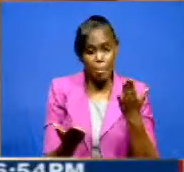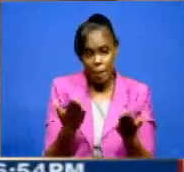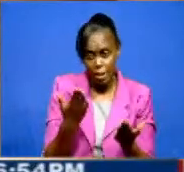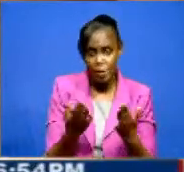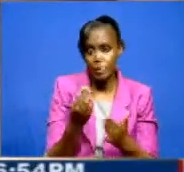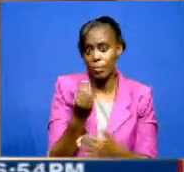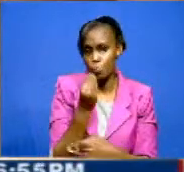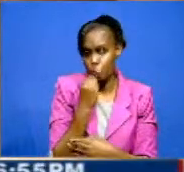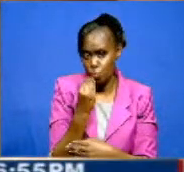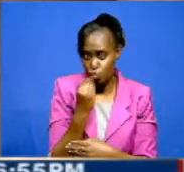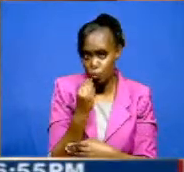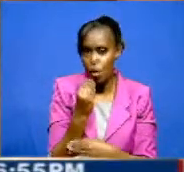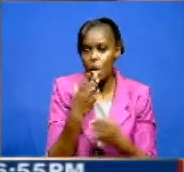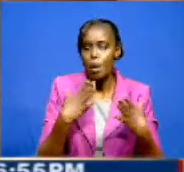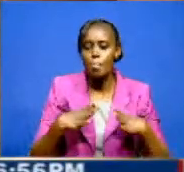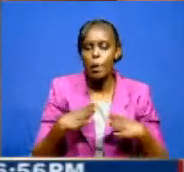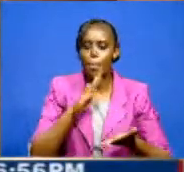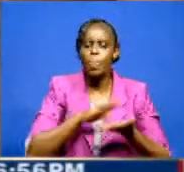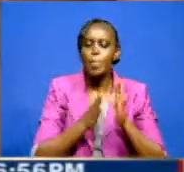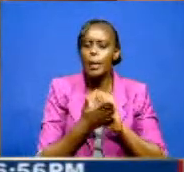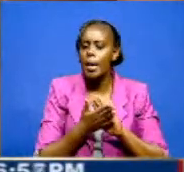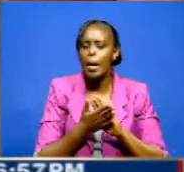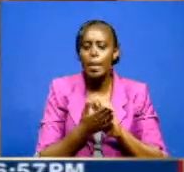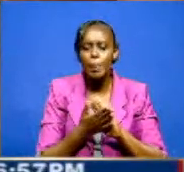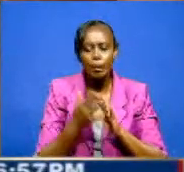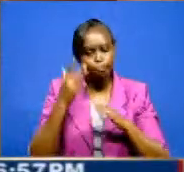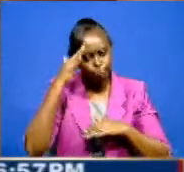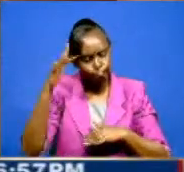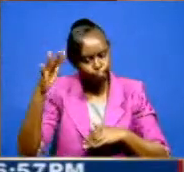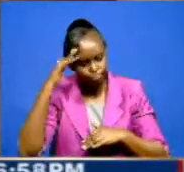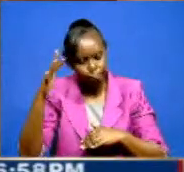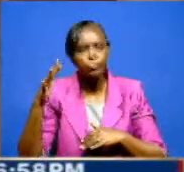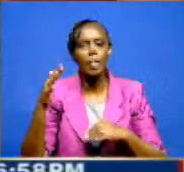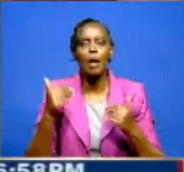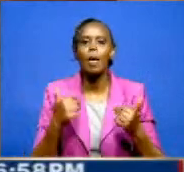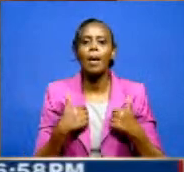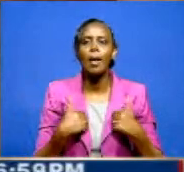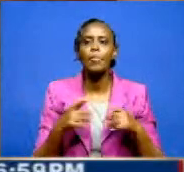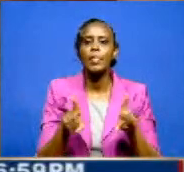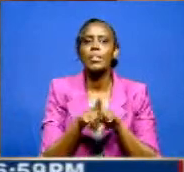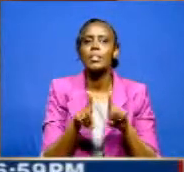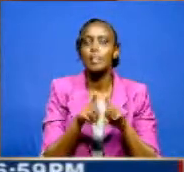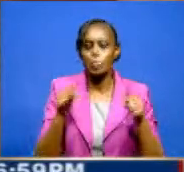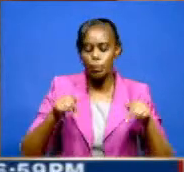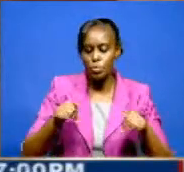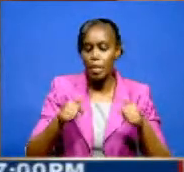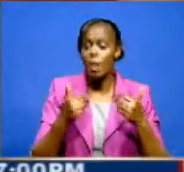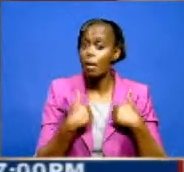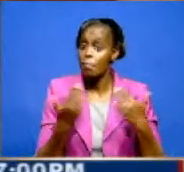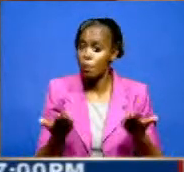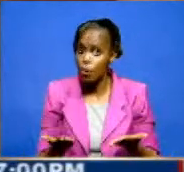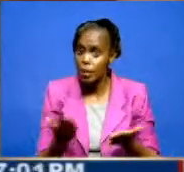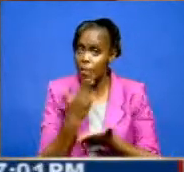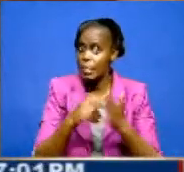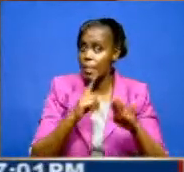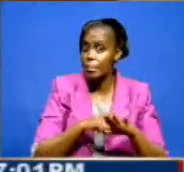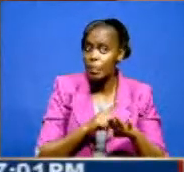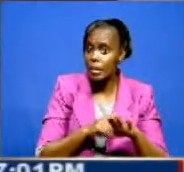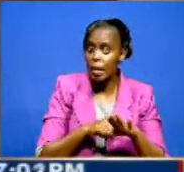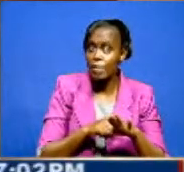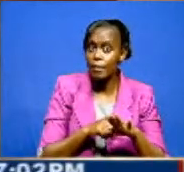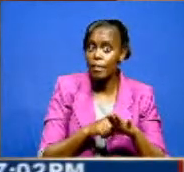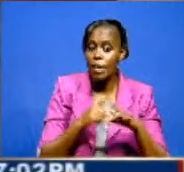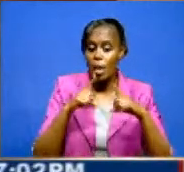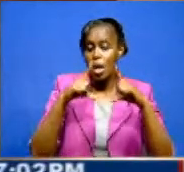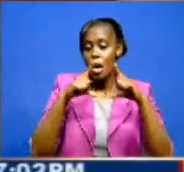know. People are becoming more creative and innovative. For example, even nowadays you find, sometimes you find